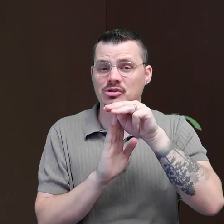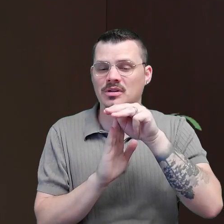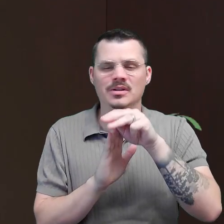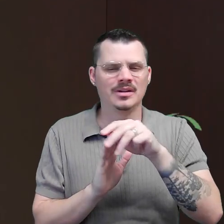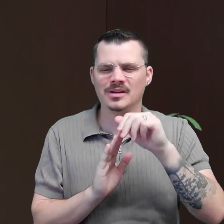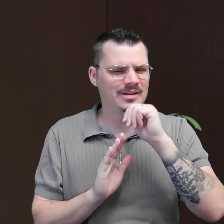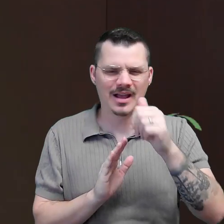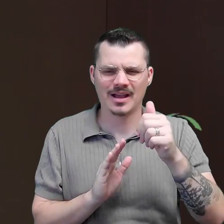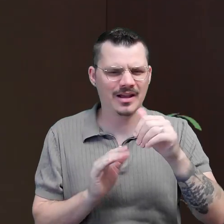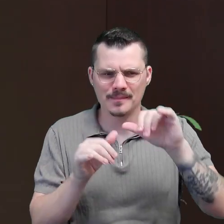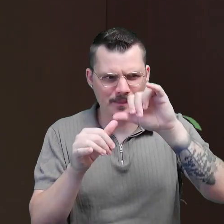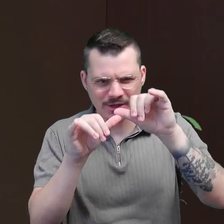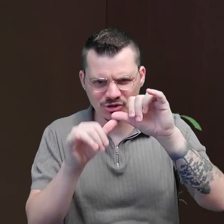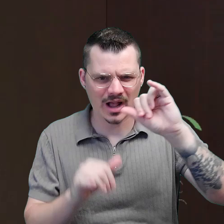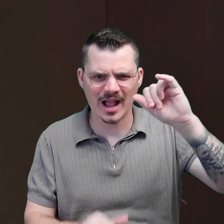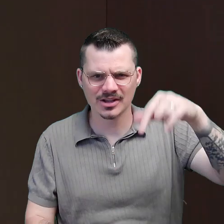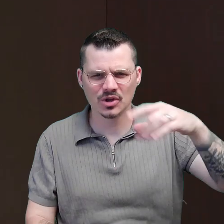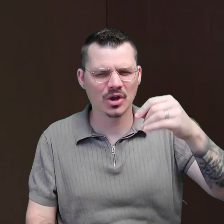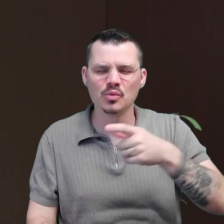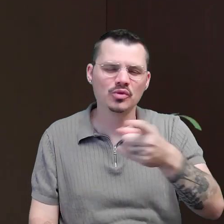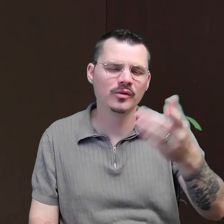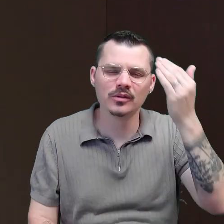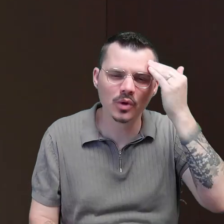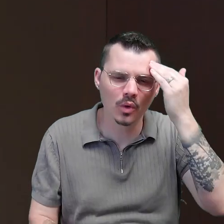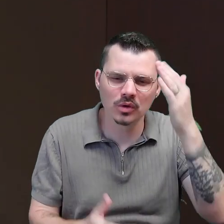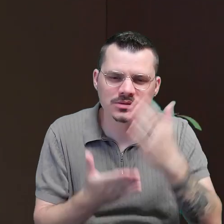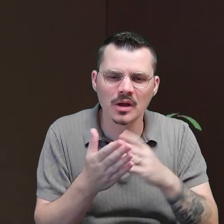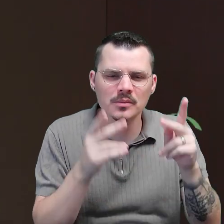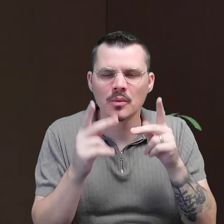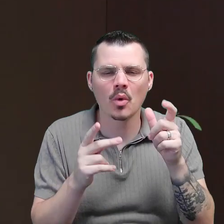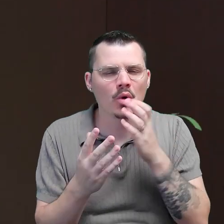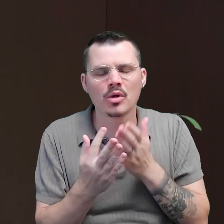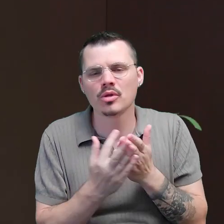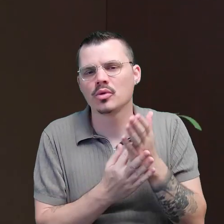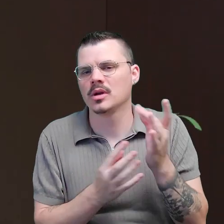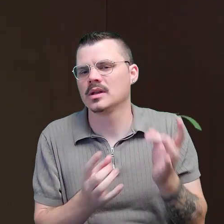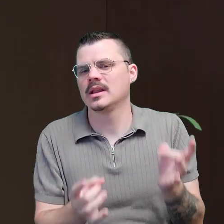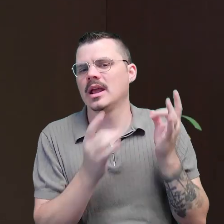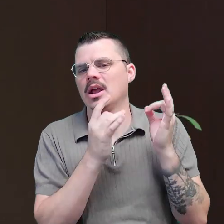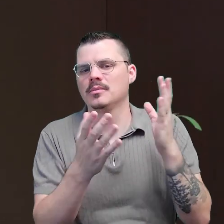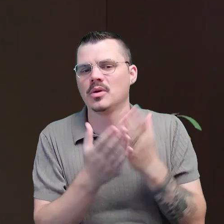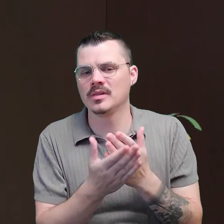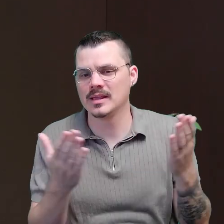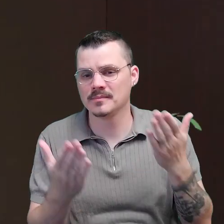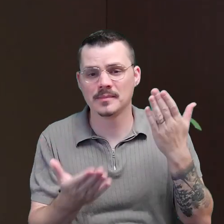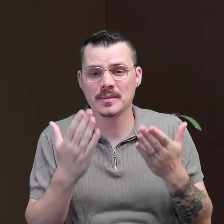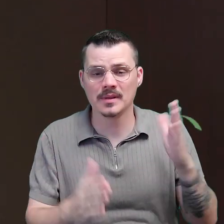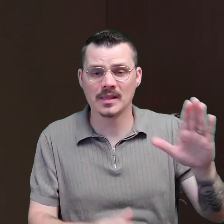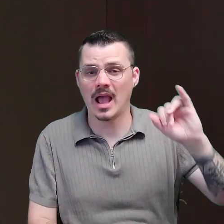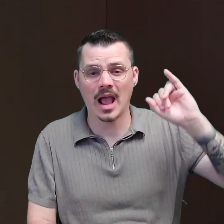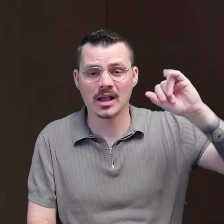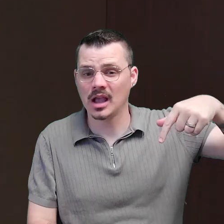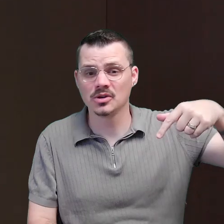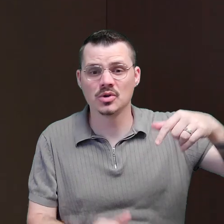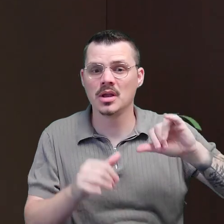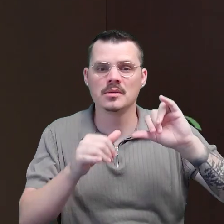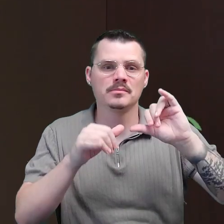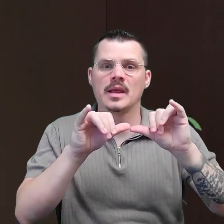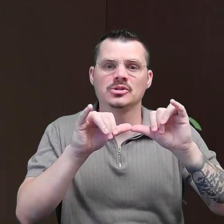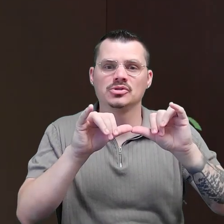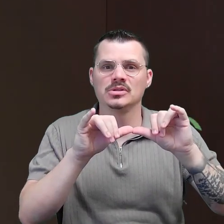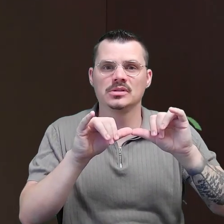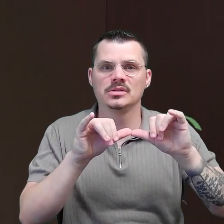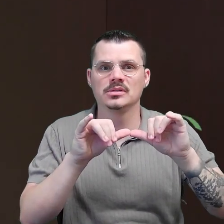Has nothing to do with measured IQ, and we've all known people, right, who've been through terrible things. They may have an IQ that's